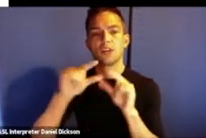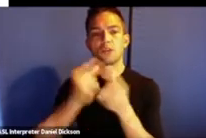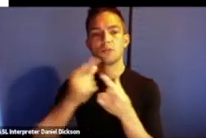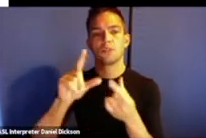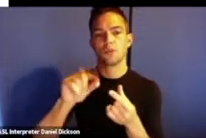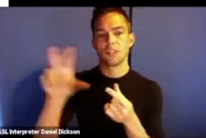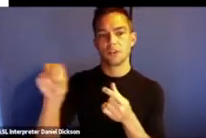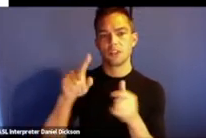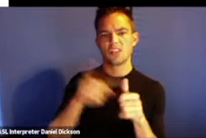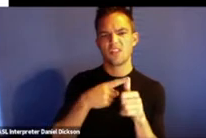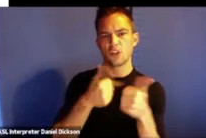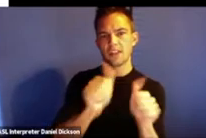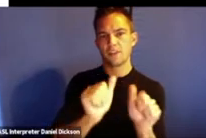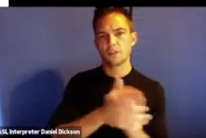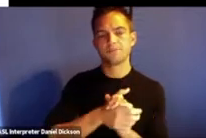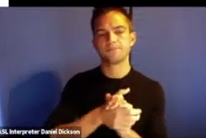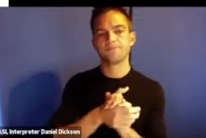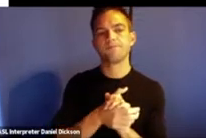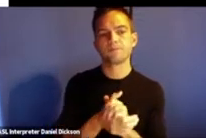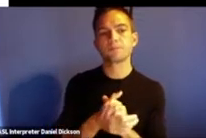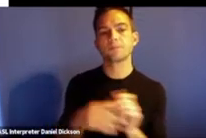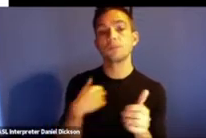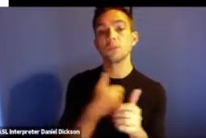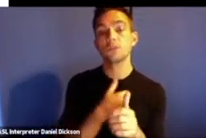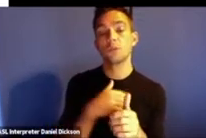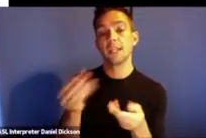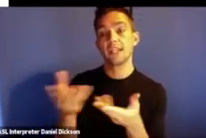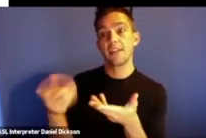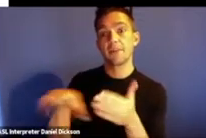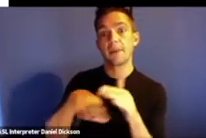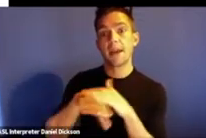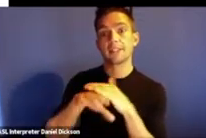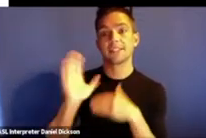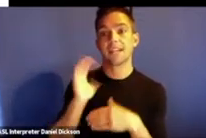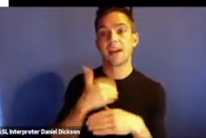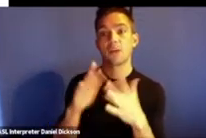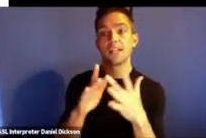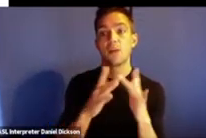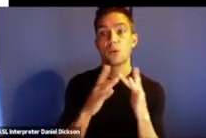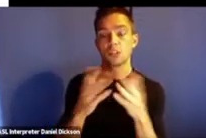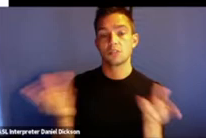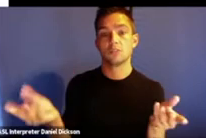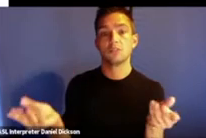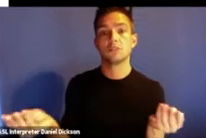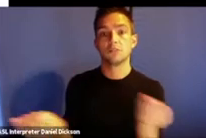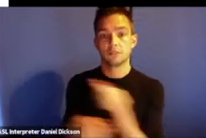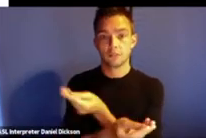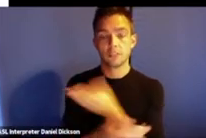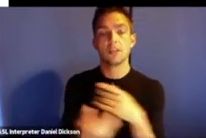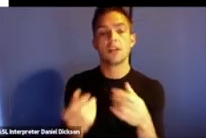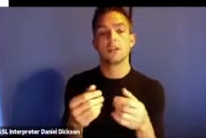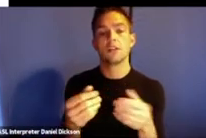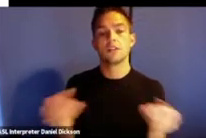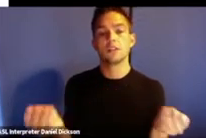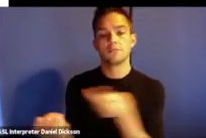in this first effort. So we actually gave them access to our network. And when they surveyed, what